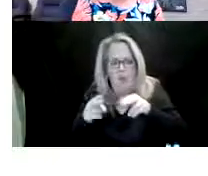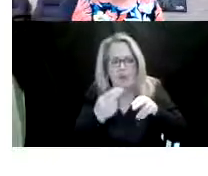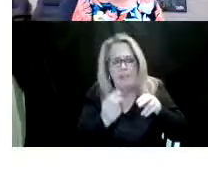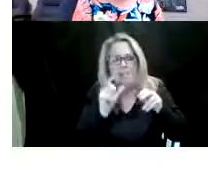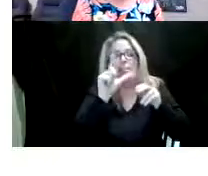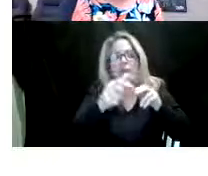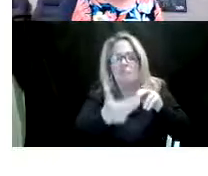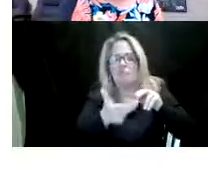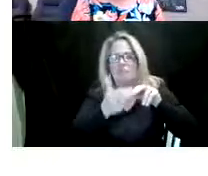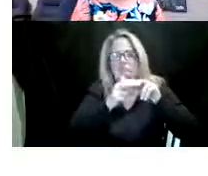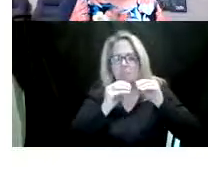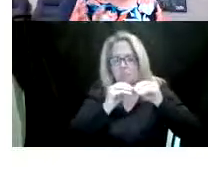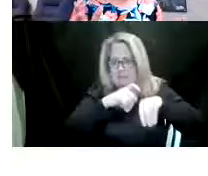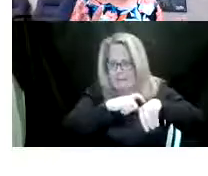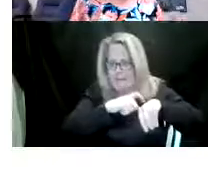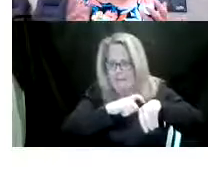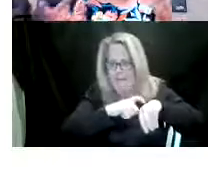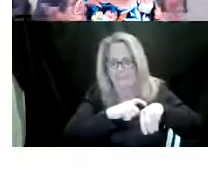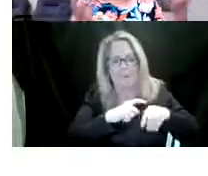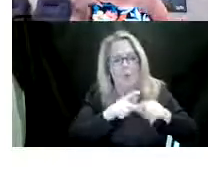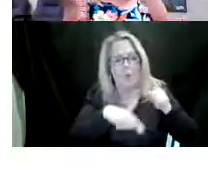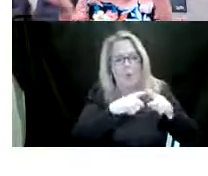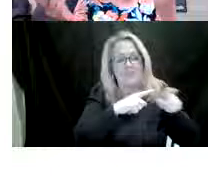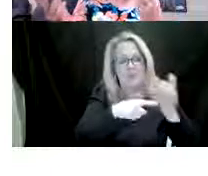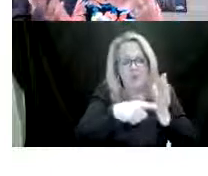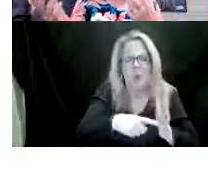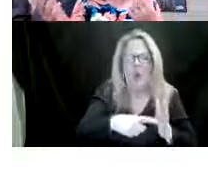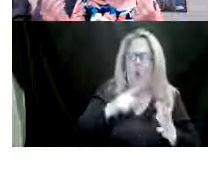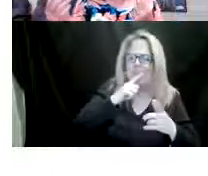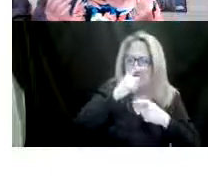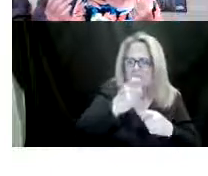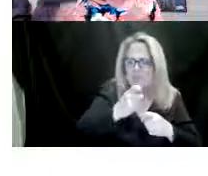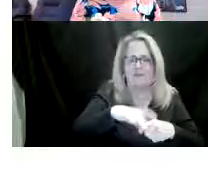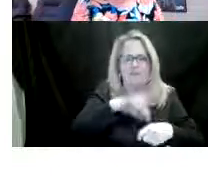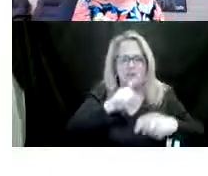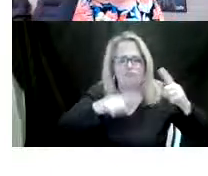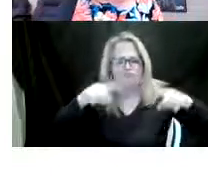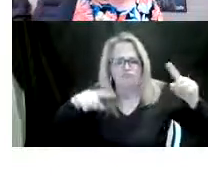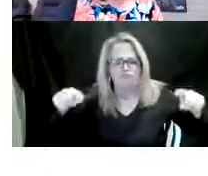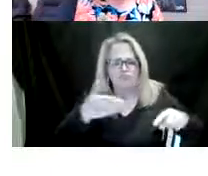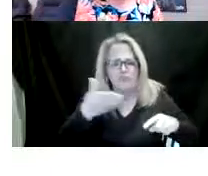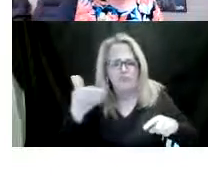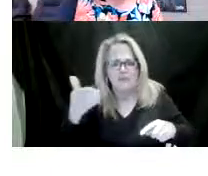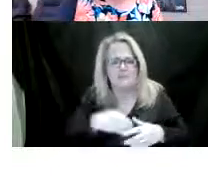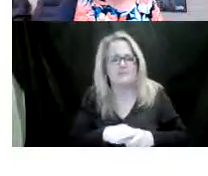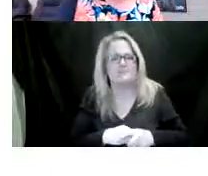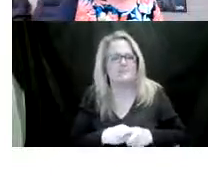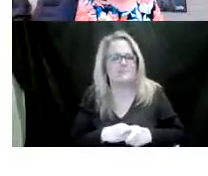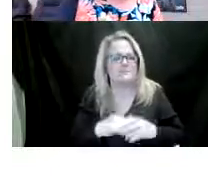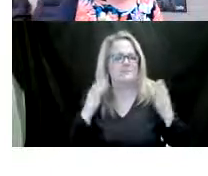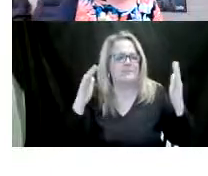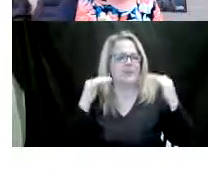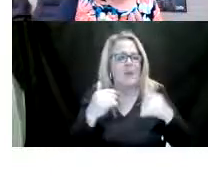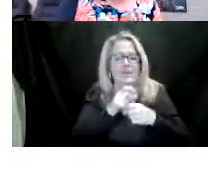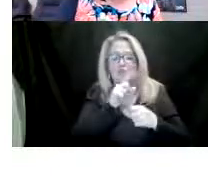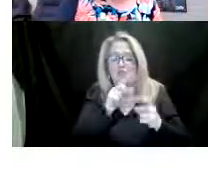show they're more engaged and they're interested and they're finding a variety of different kinds of things. Ensure that the environment